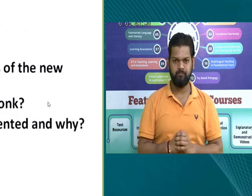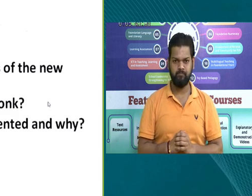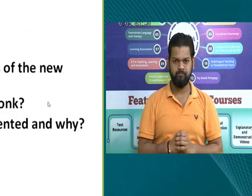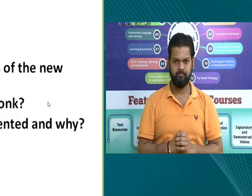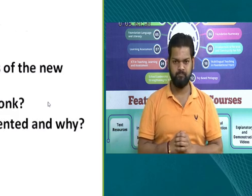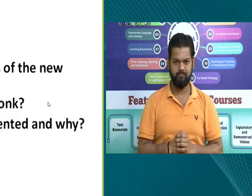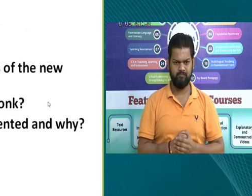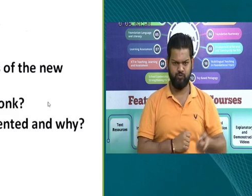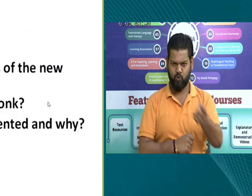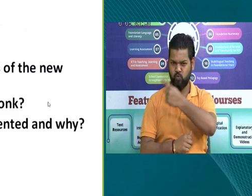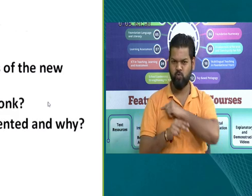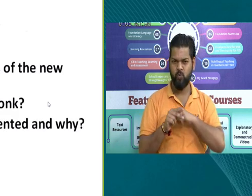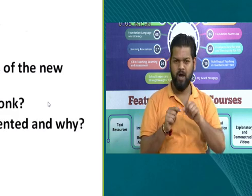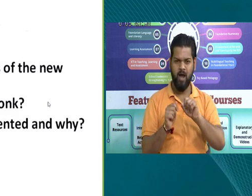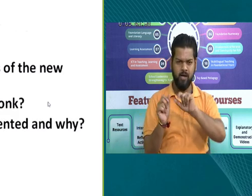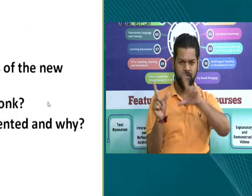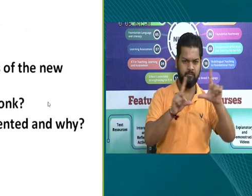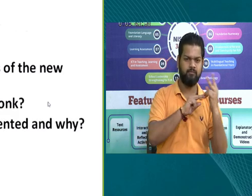So this is our homework.